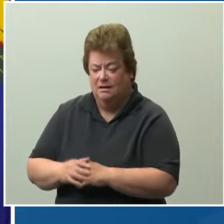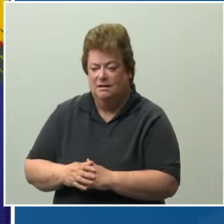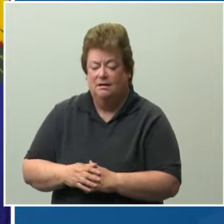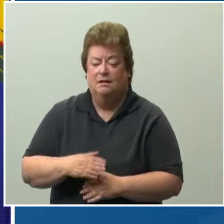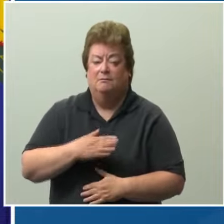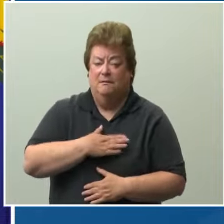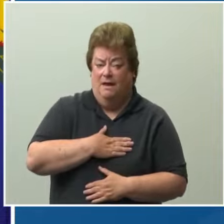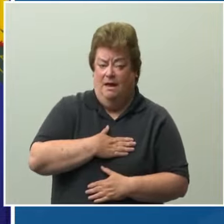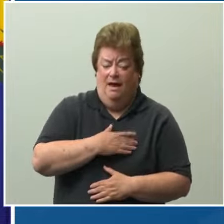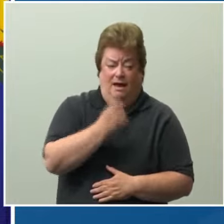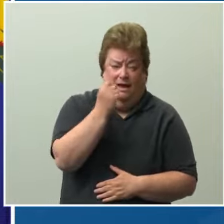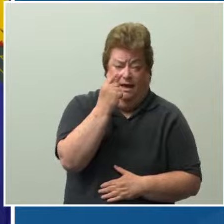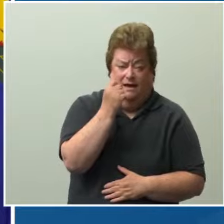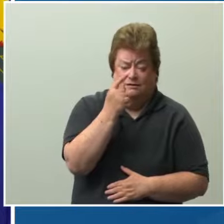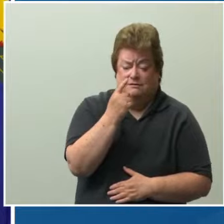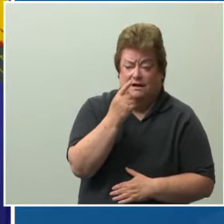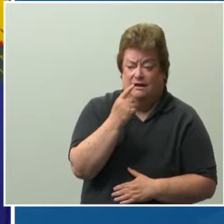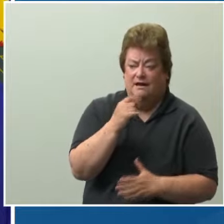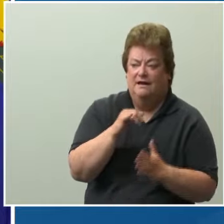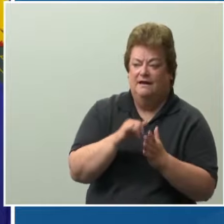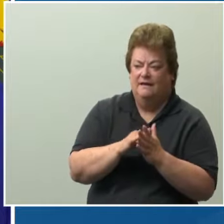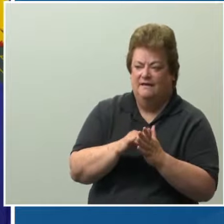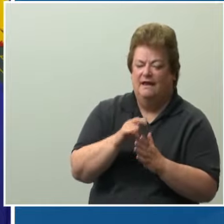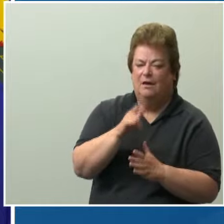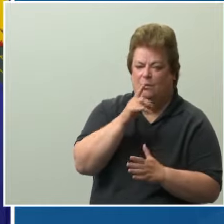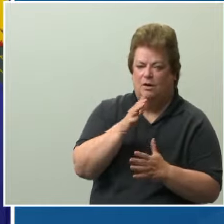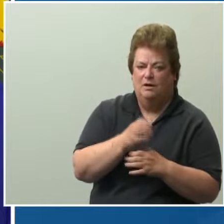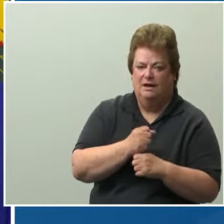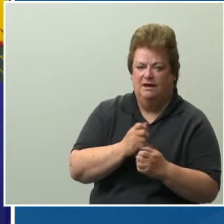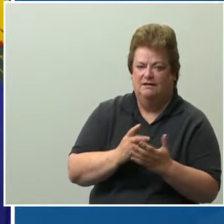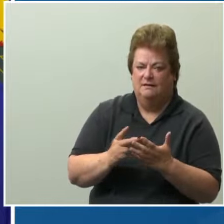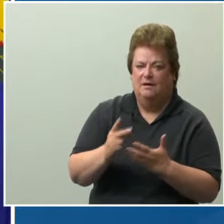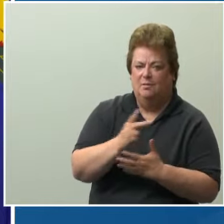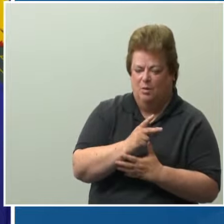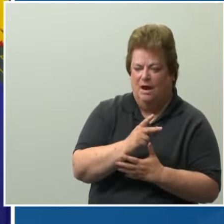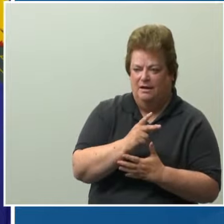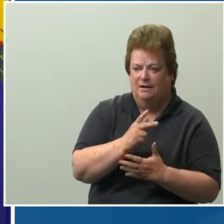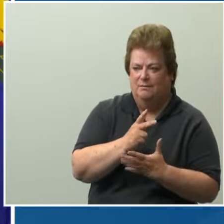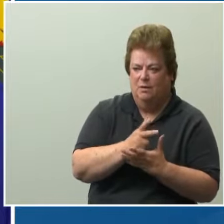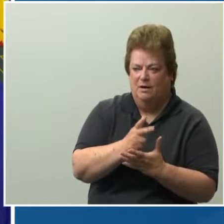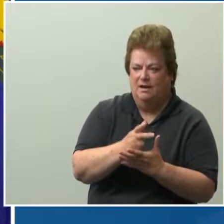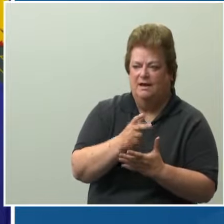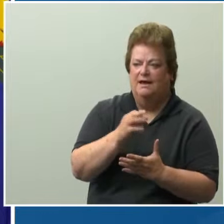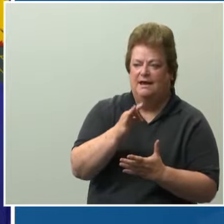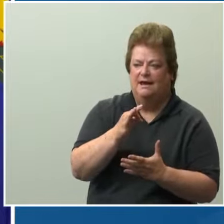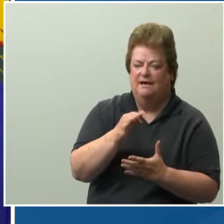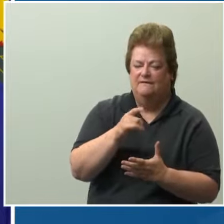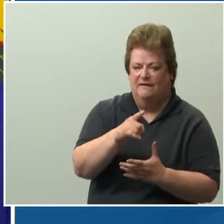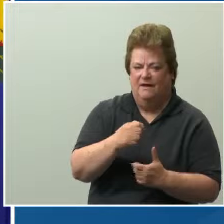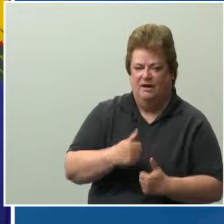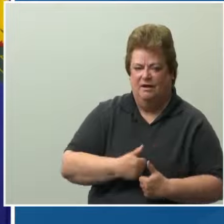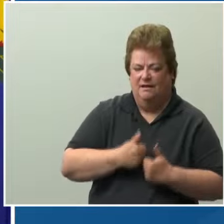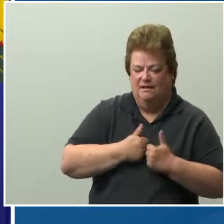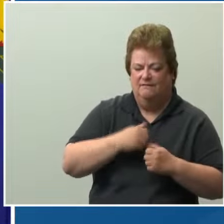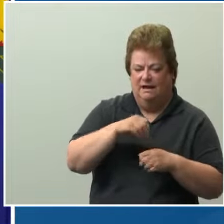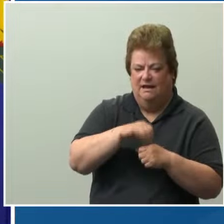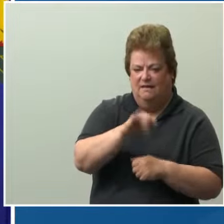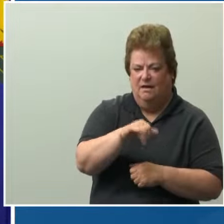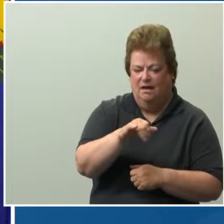my understanding that they do get the priority garages if they are a hotel